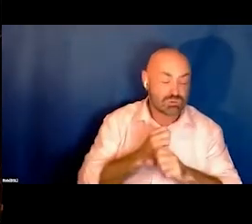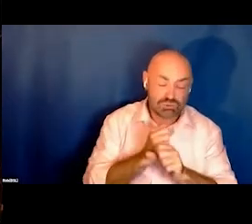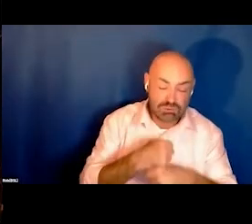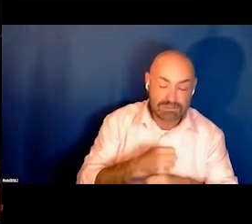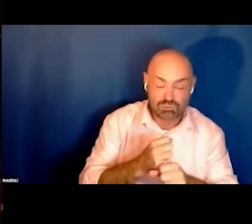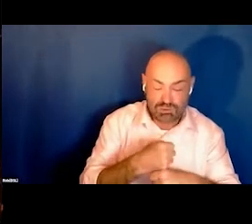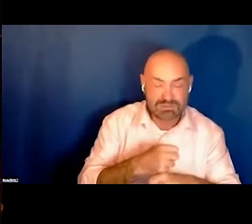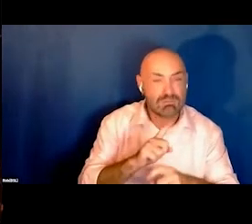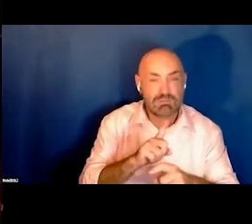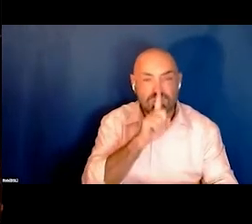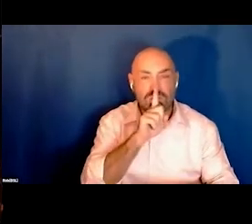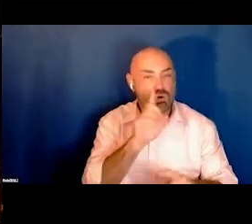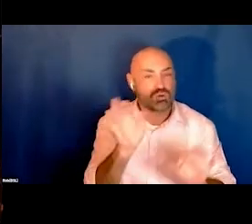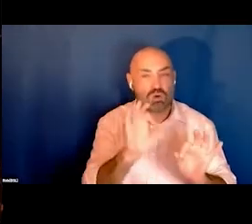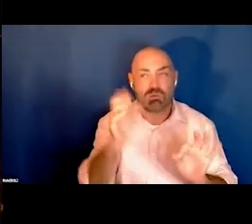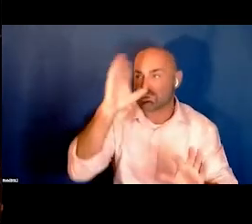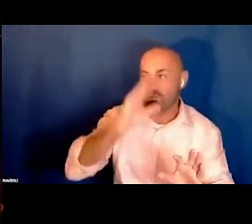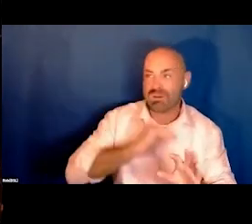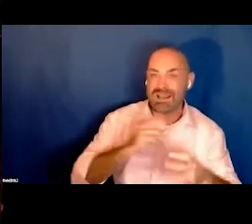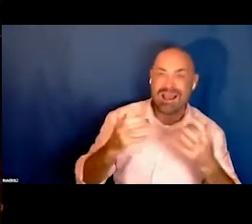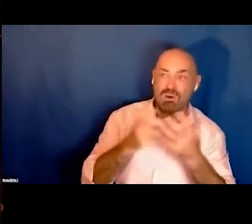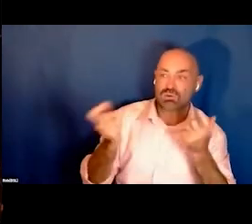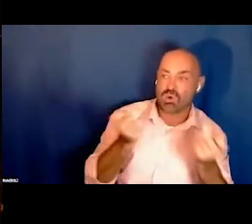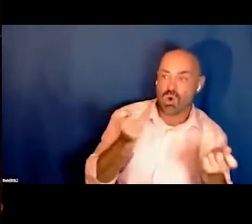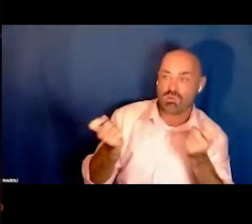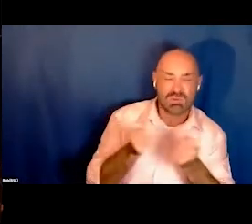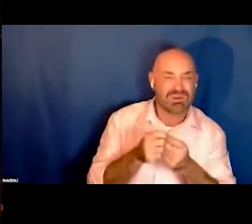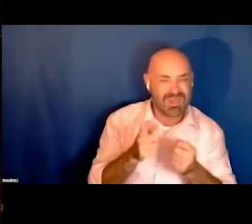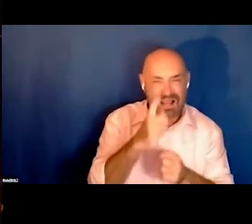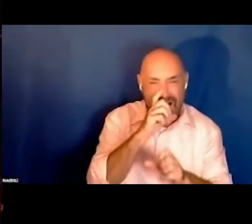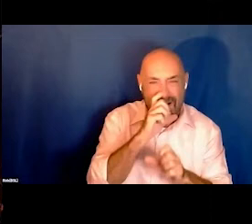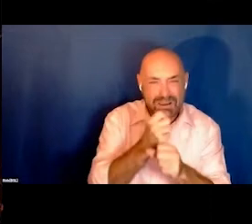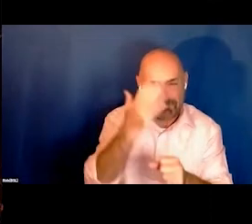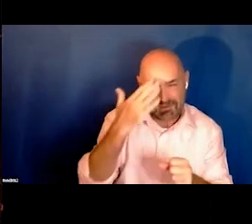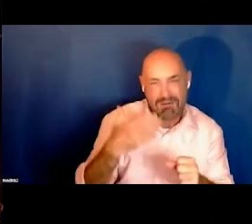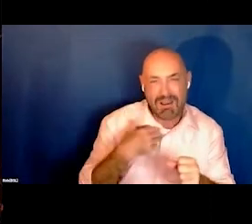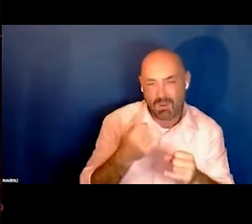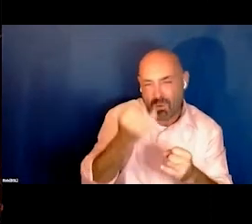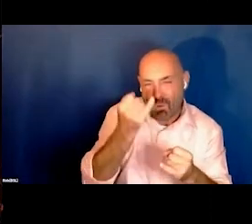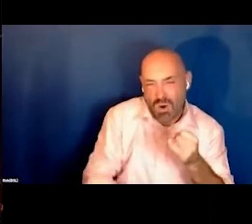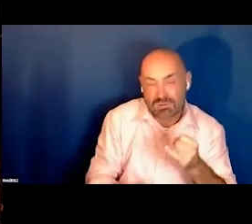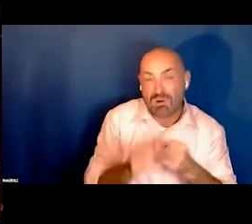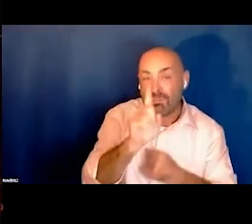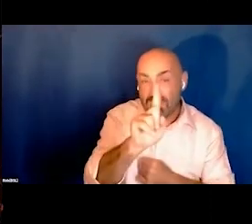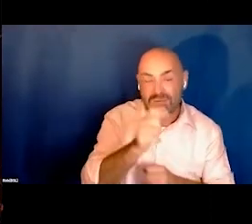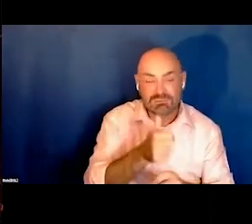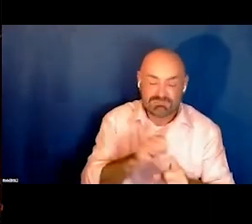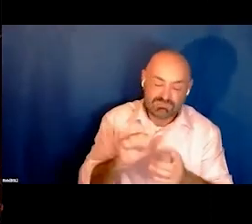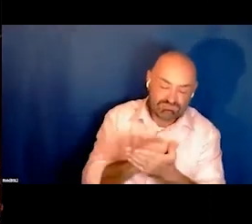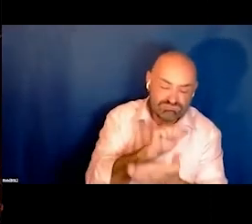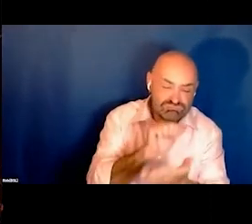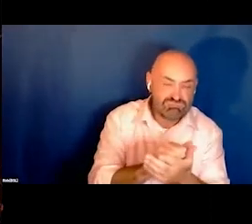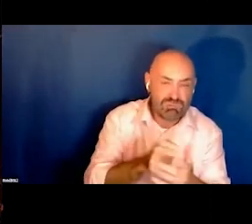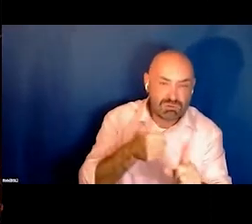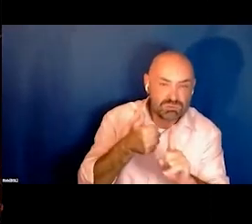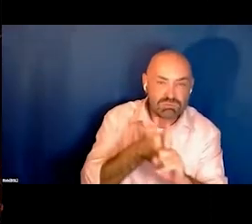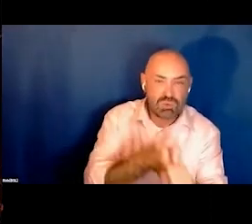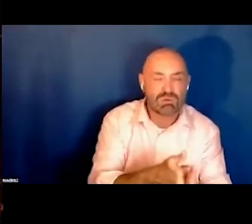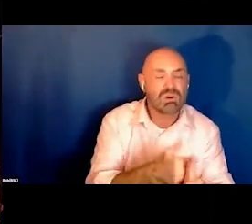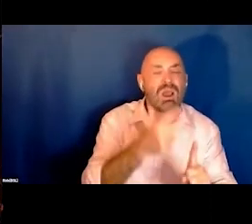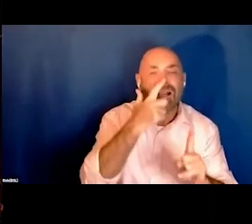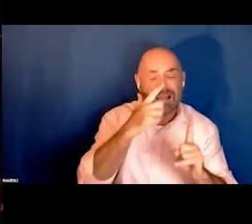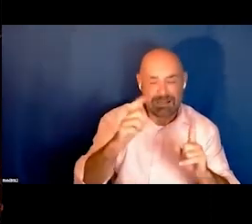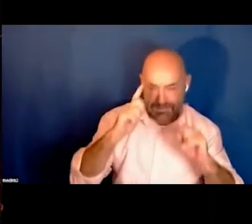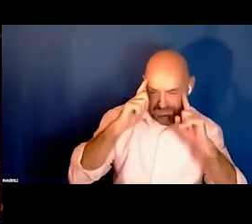how to cope can create or exacerbate mental health challenges. But with the right support, we can have high well-being